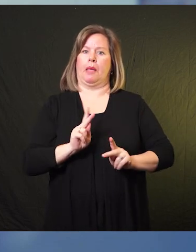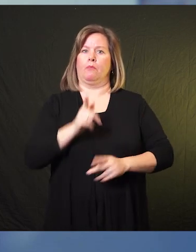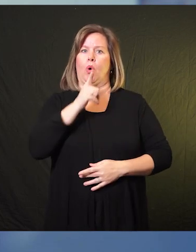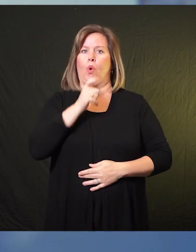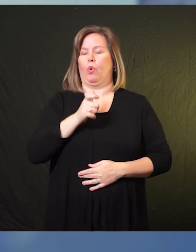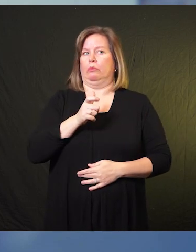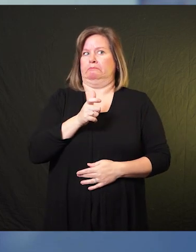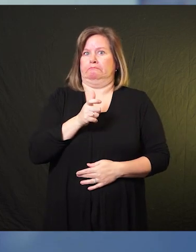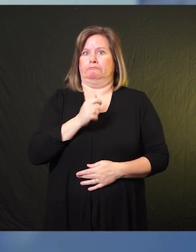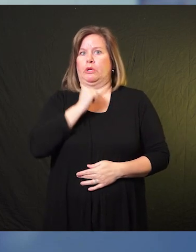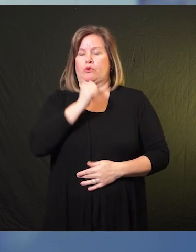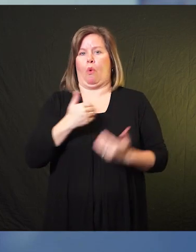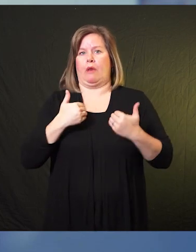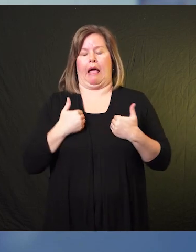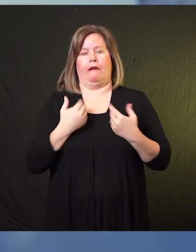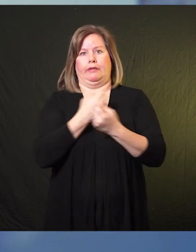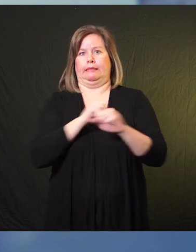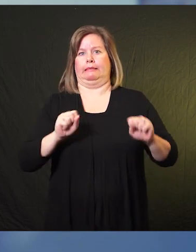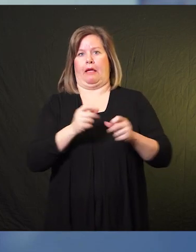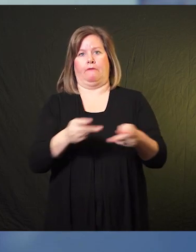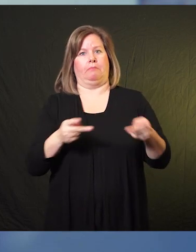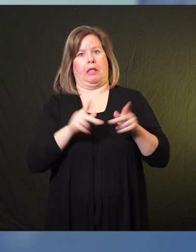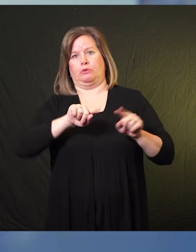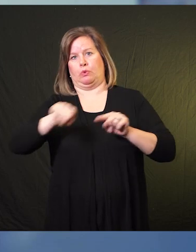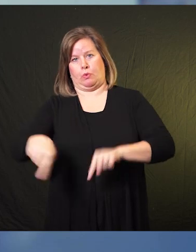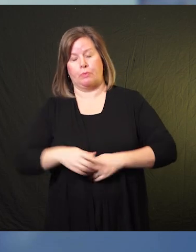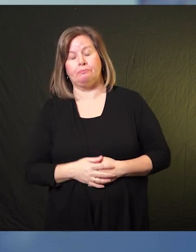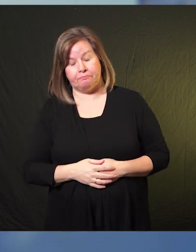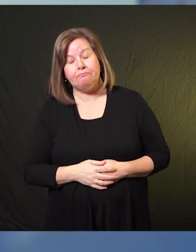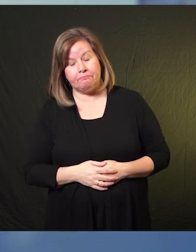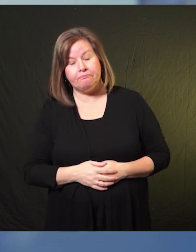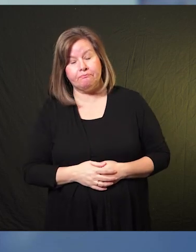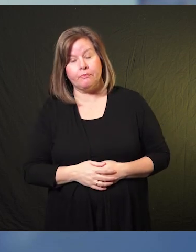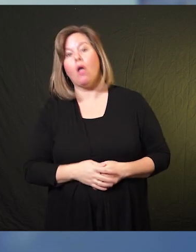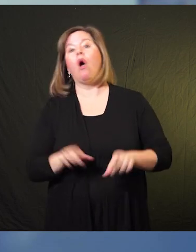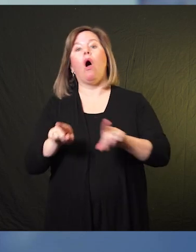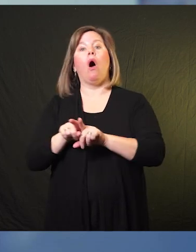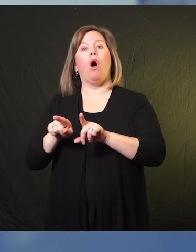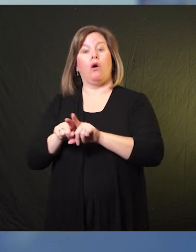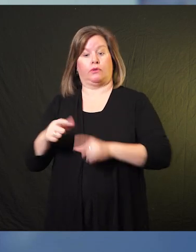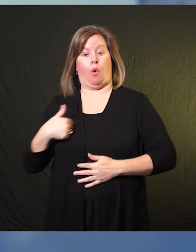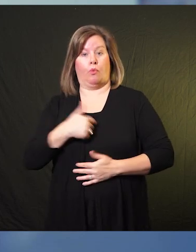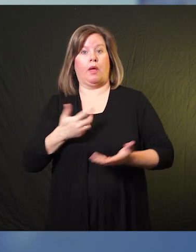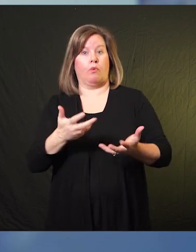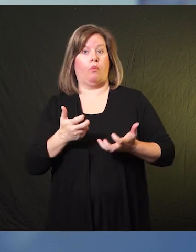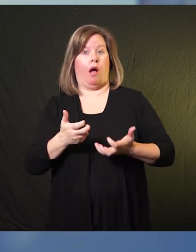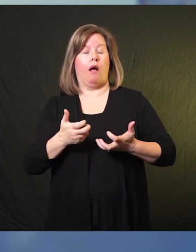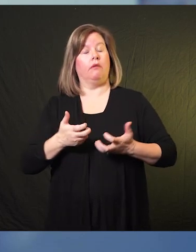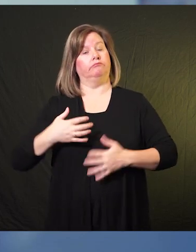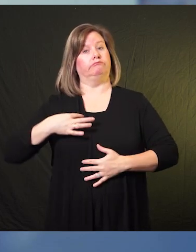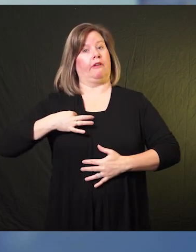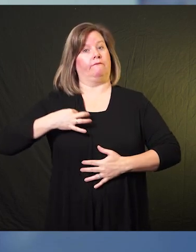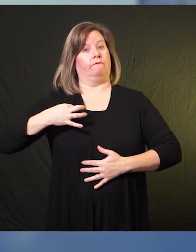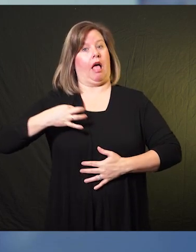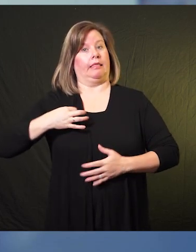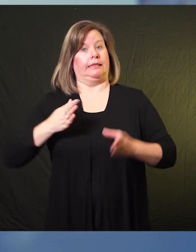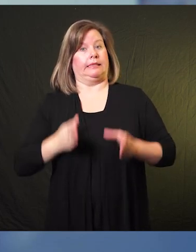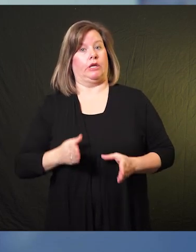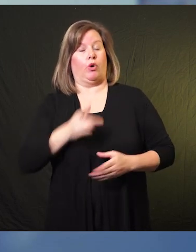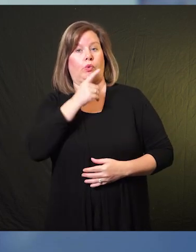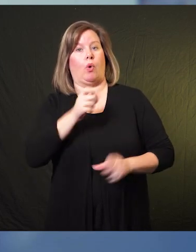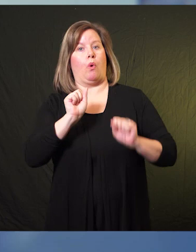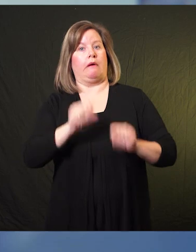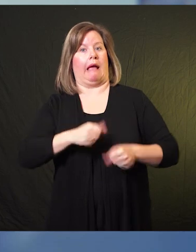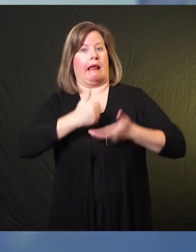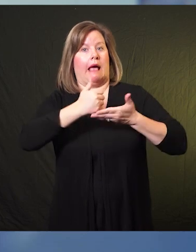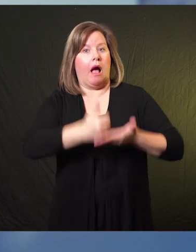people who really don't have another place to go right now. We are, however, looking for volunteers to help us at that location, to